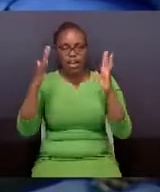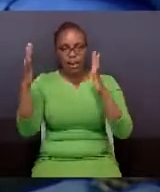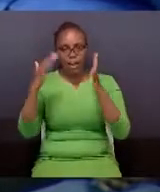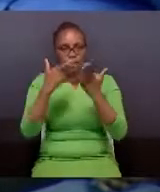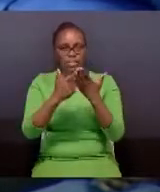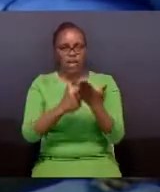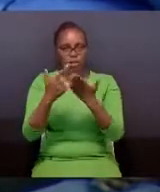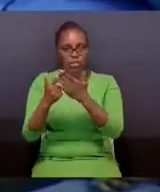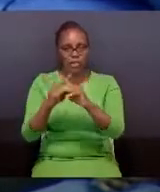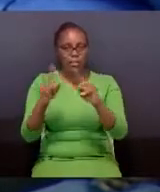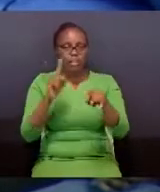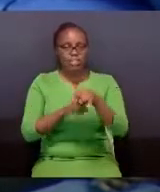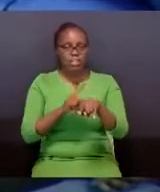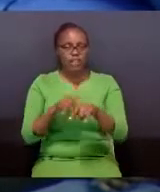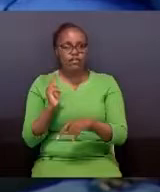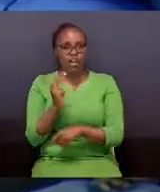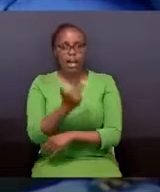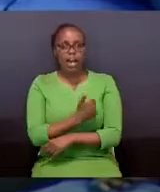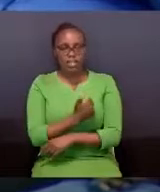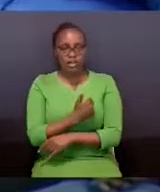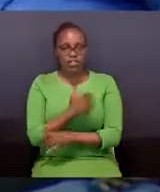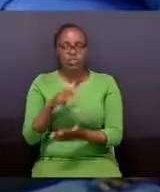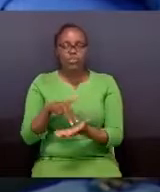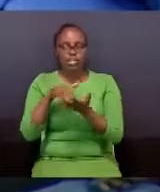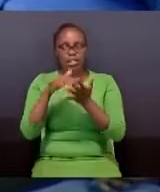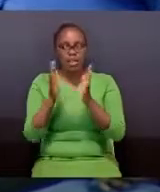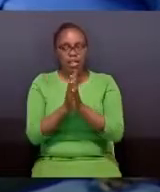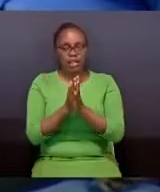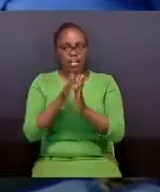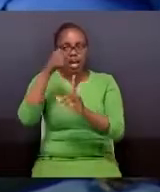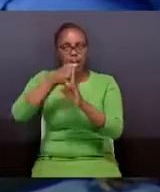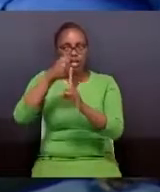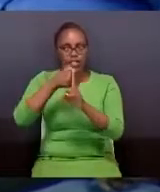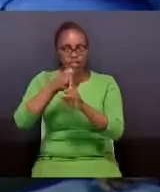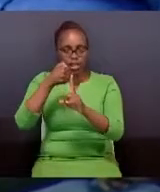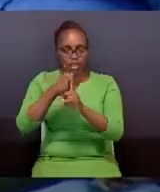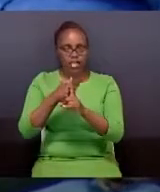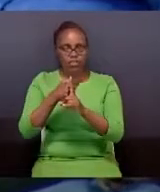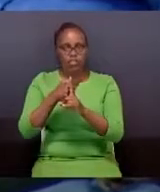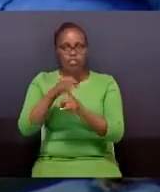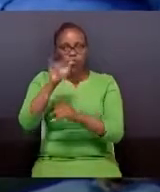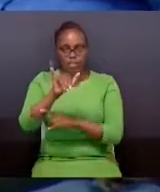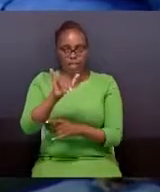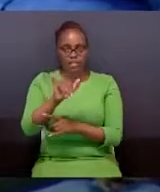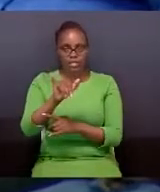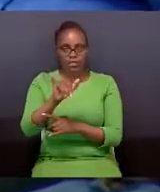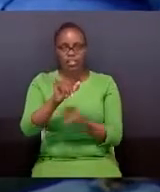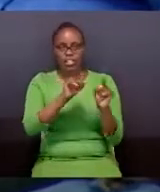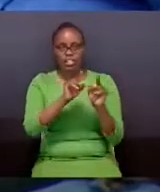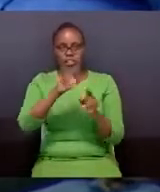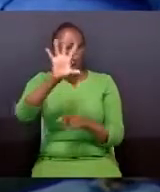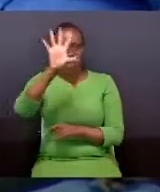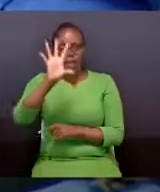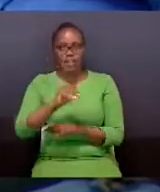negotiations, but it's time for us to style up and to advocate for loss and damage finance. For